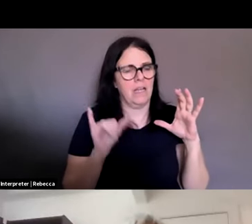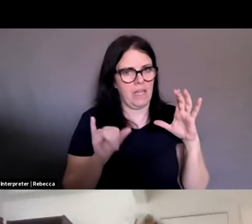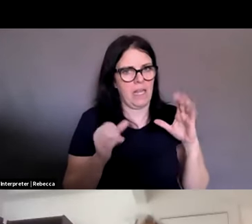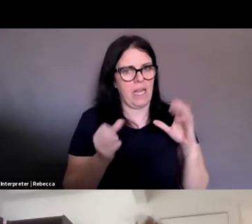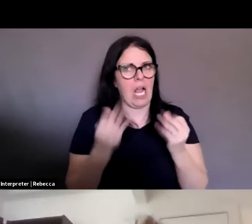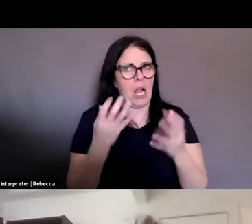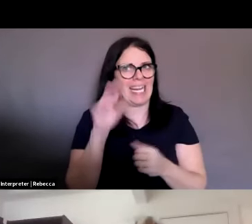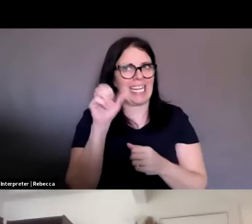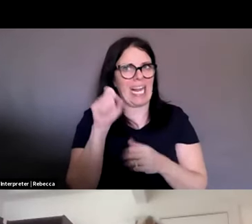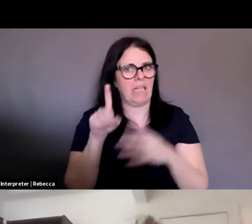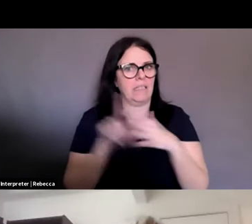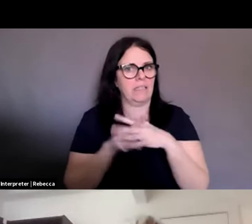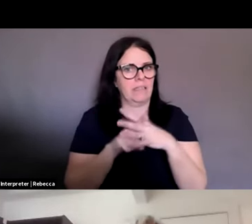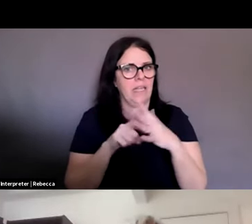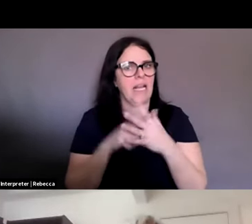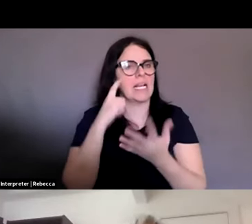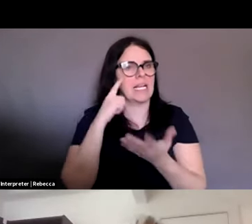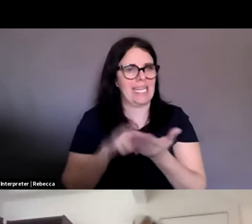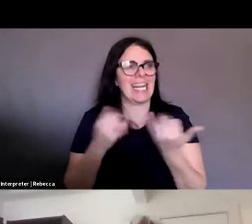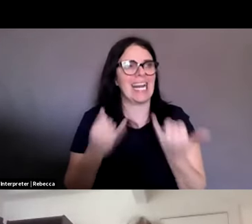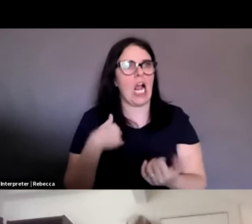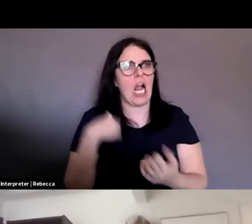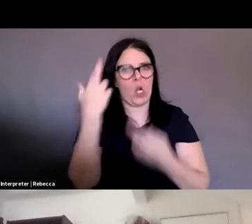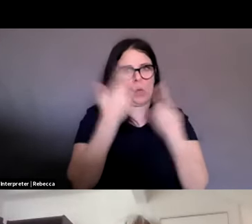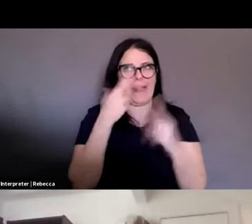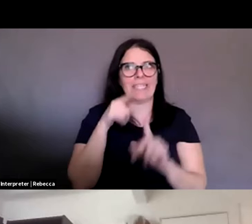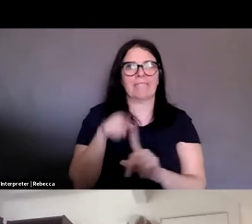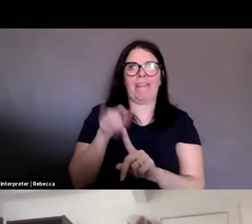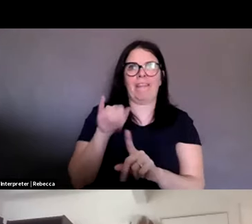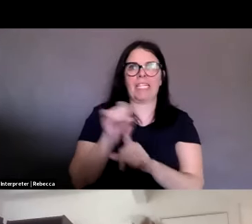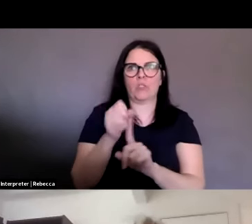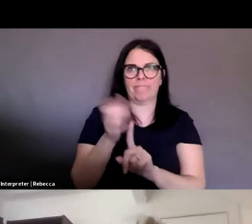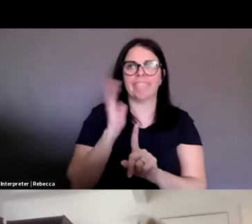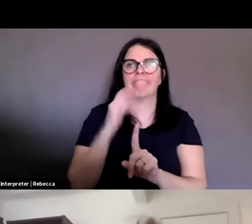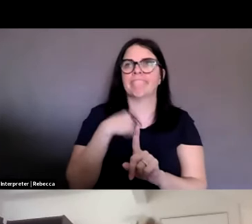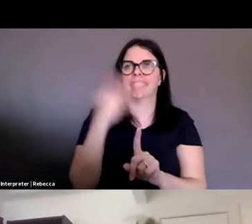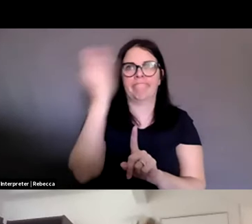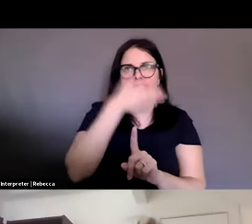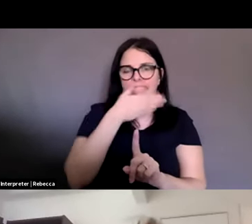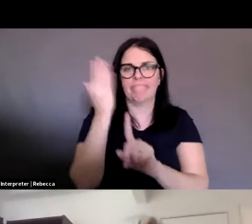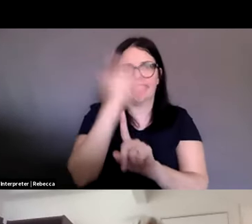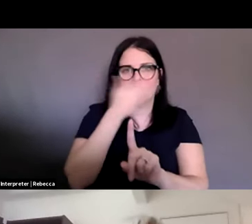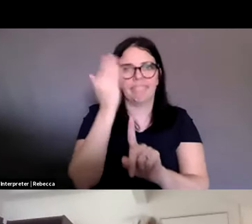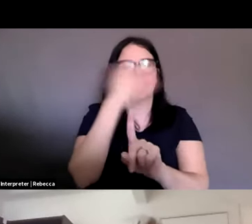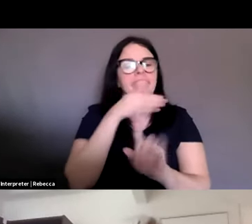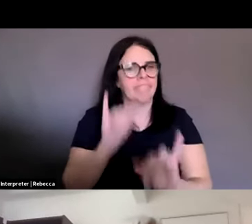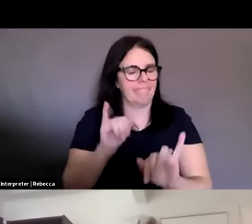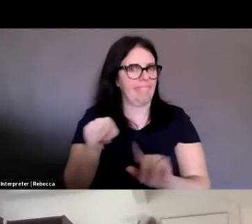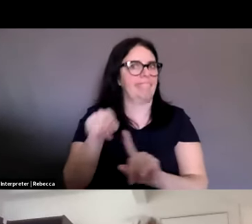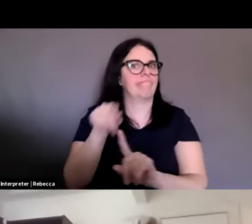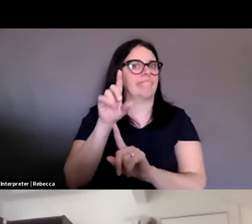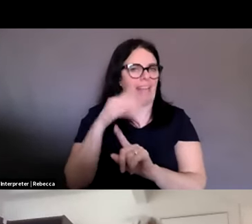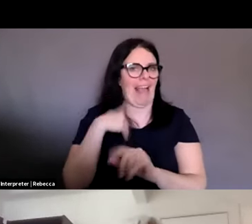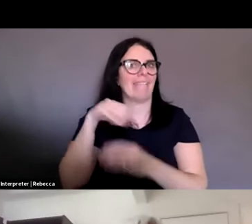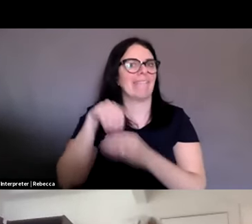seen as high conflict, I'll now realize that there are domestic violence. And that's a big issue, and it's really problematic. So I think if there's one thing